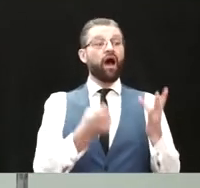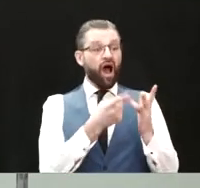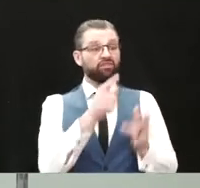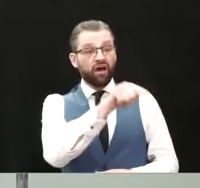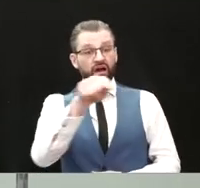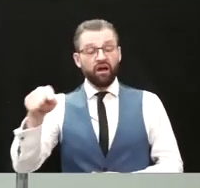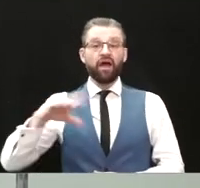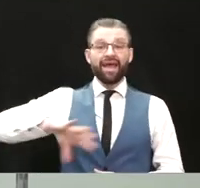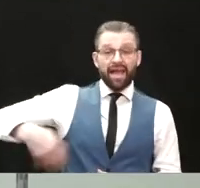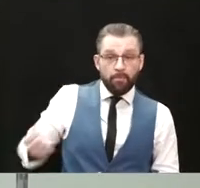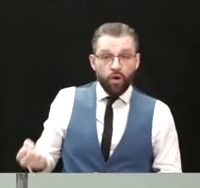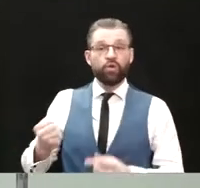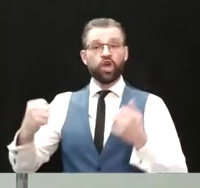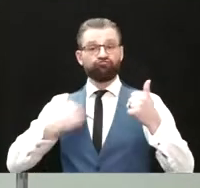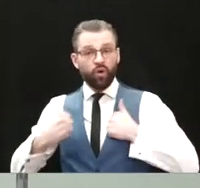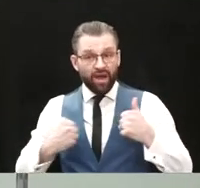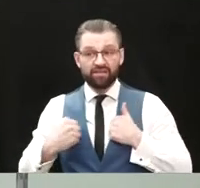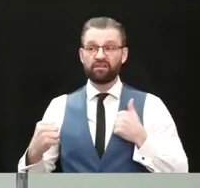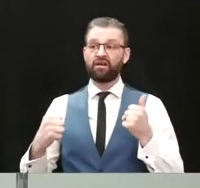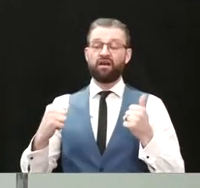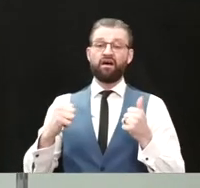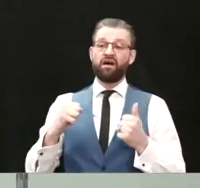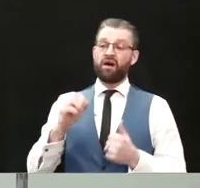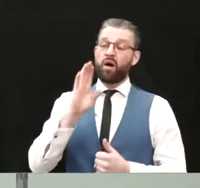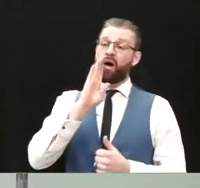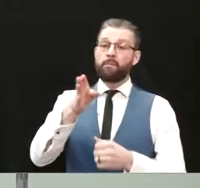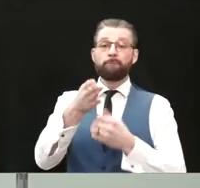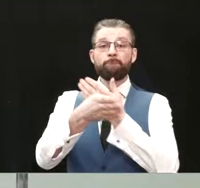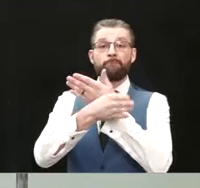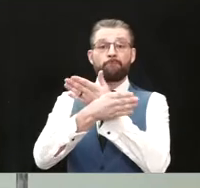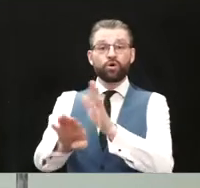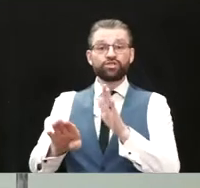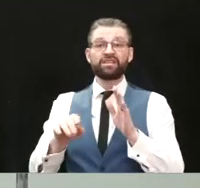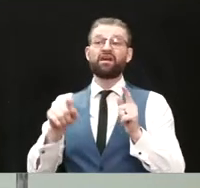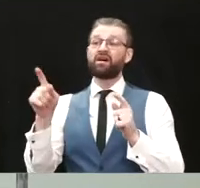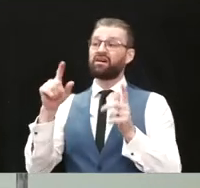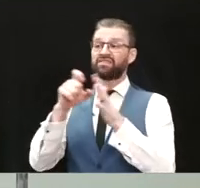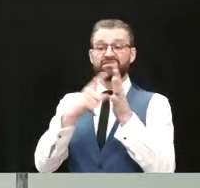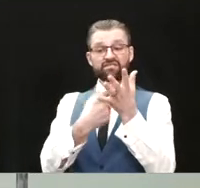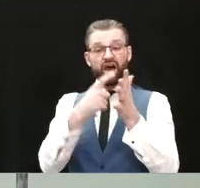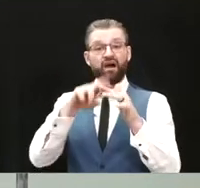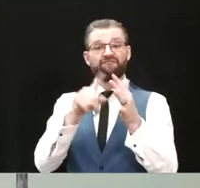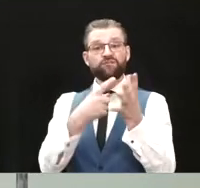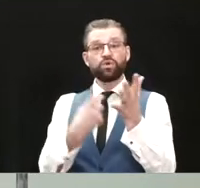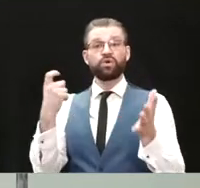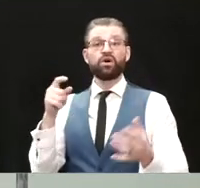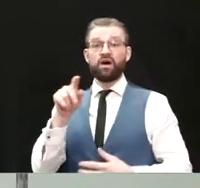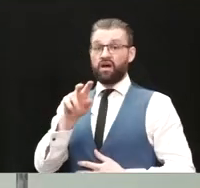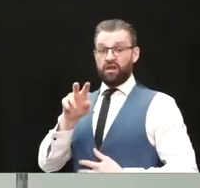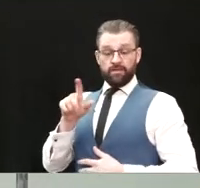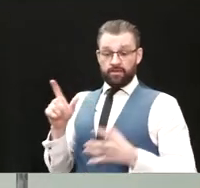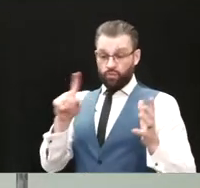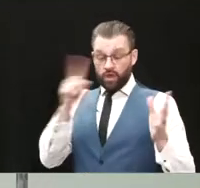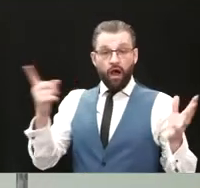in Cambodia, Rwanda, Bosnia and Darfur, it simply can never be allowed